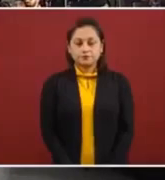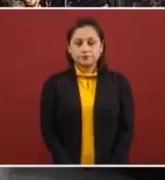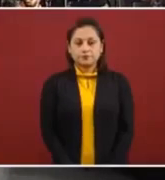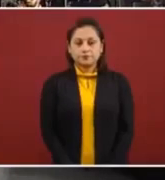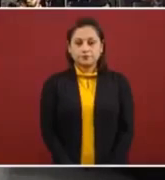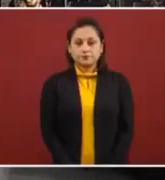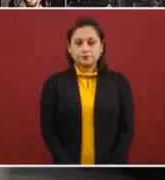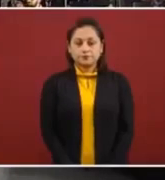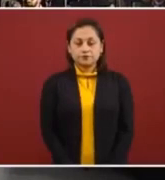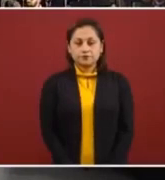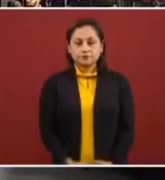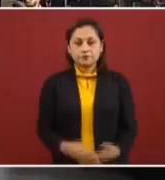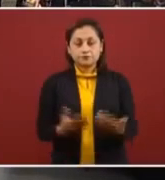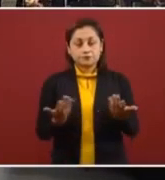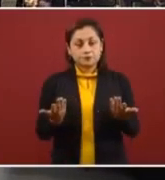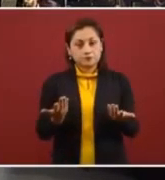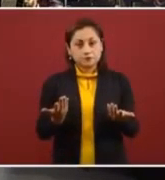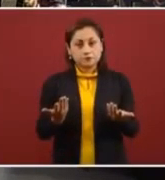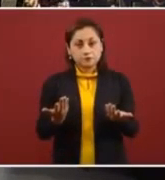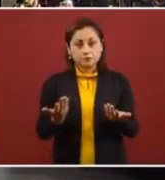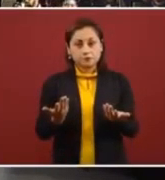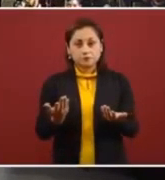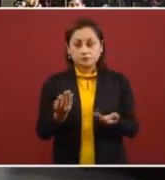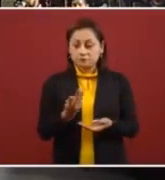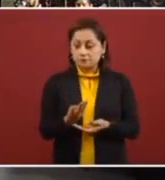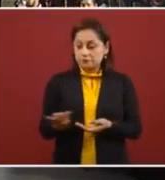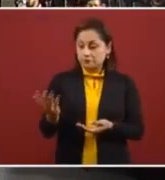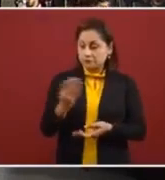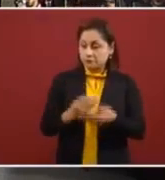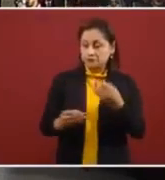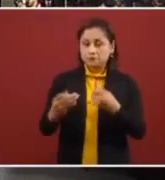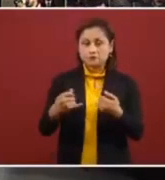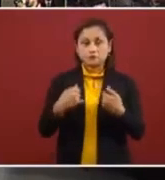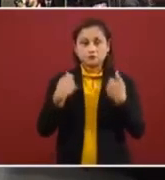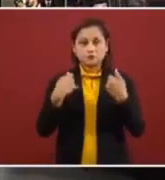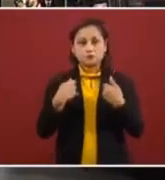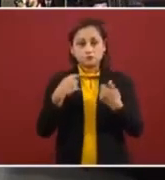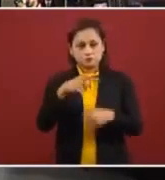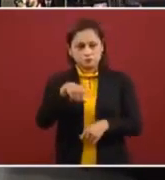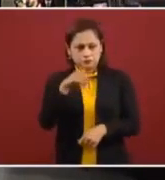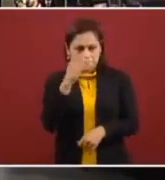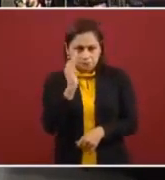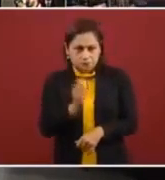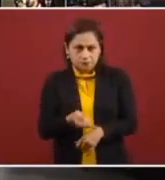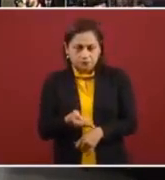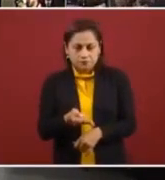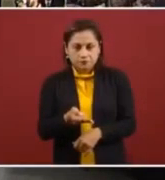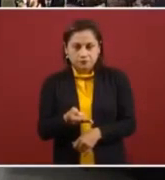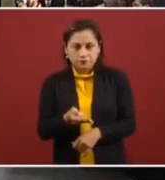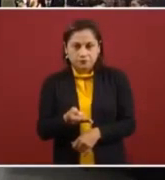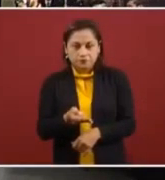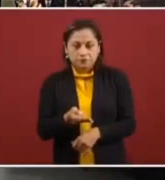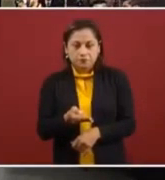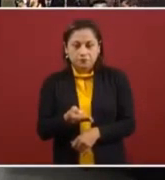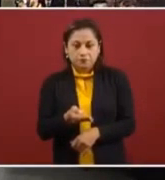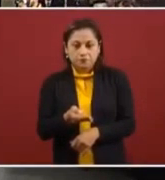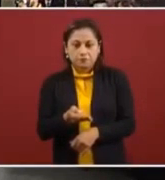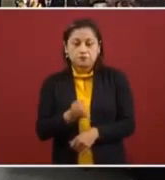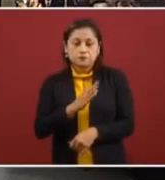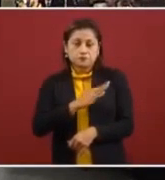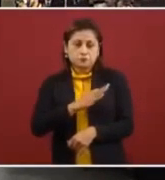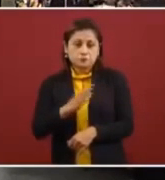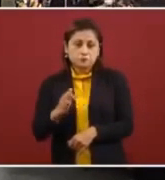Bueno, si están todos los jóvenes, si les parece, nos lleva un poco de tiempo,